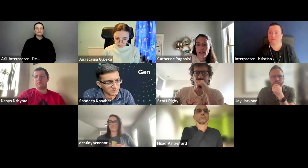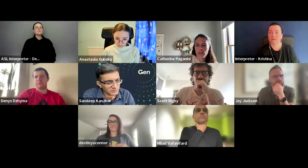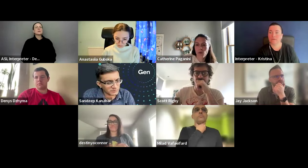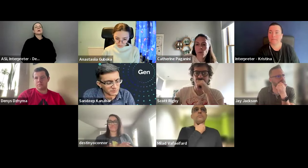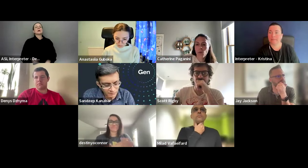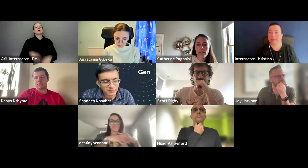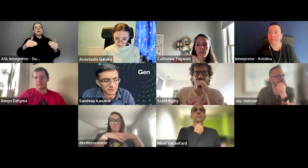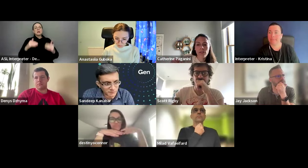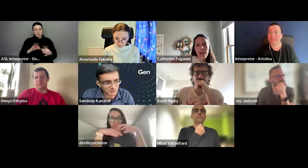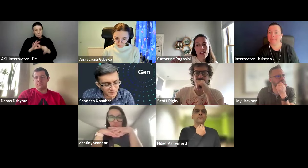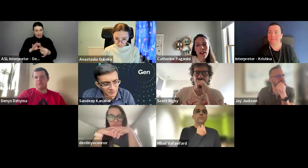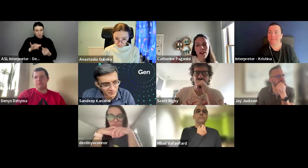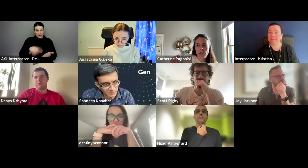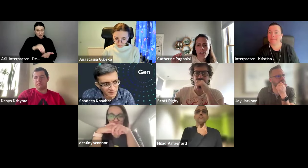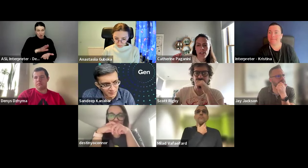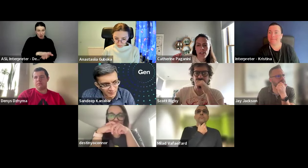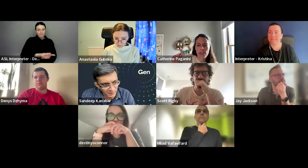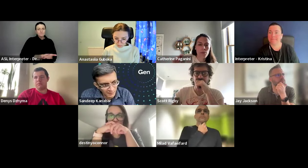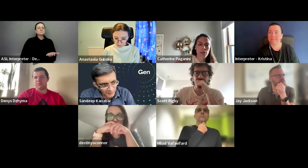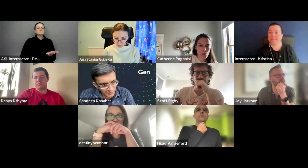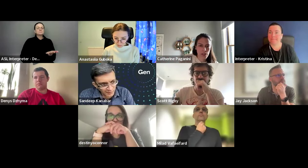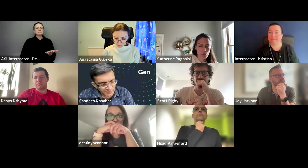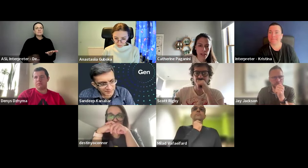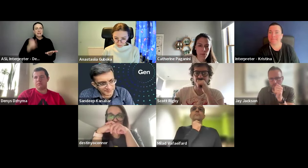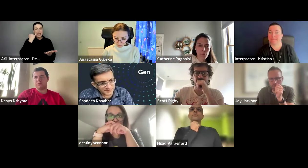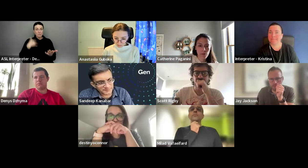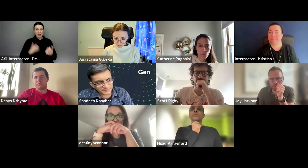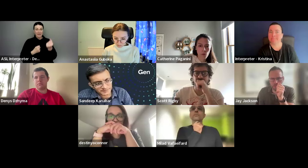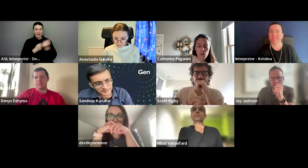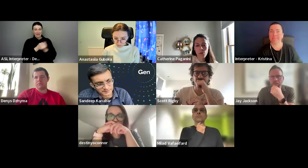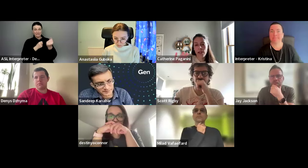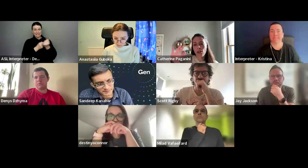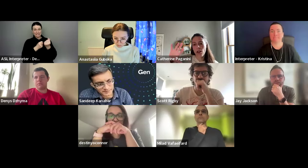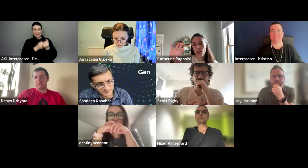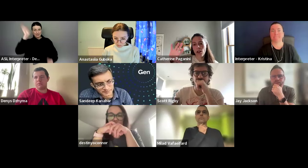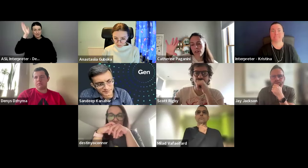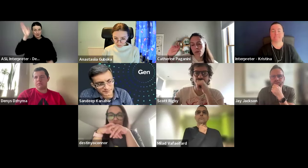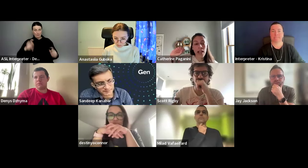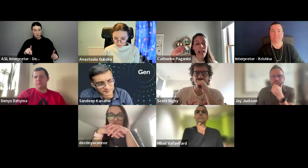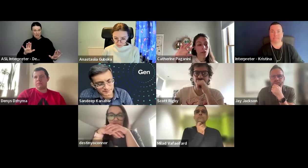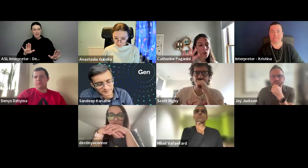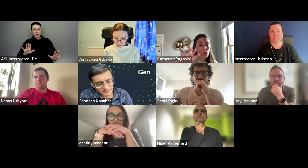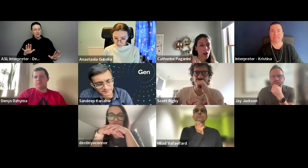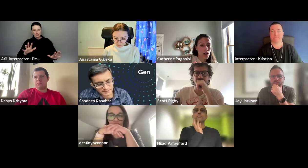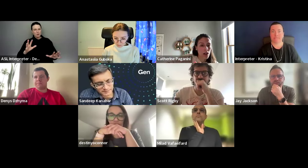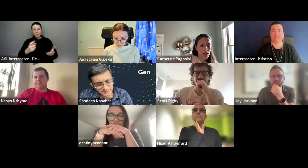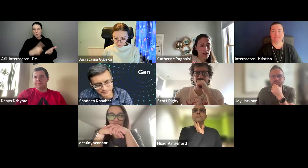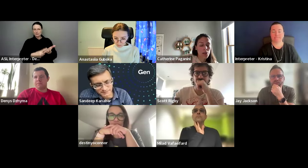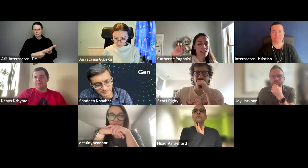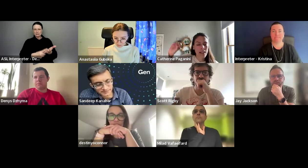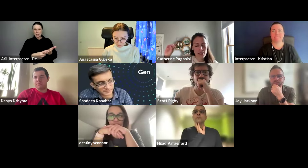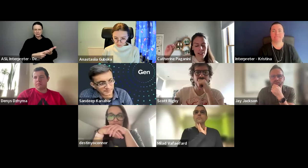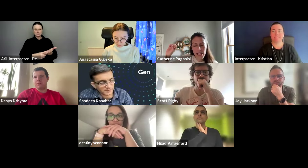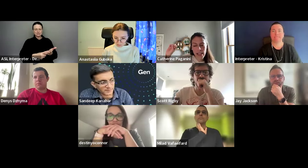And then related to that, whenever we have advocacy speaking opportunities, right? I mean, of course, we want to talk about when I have